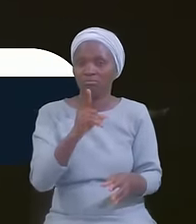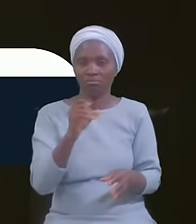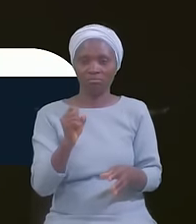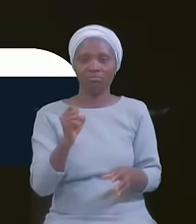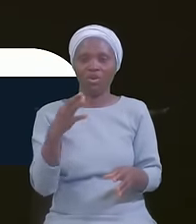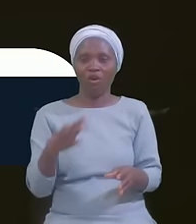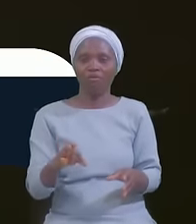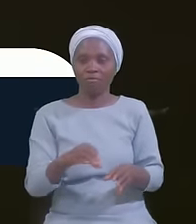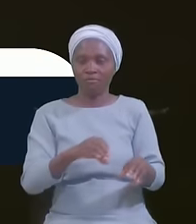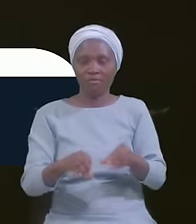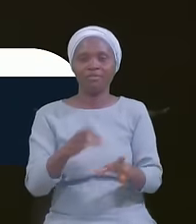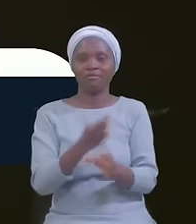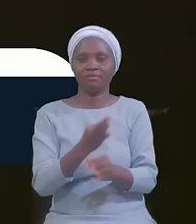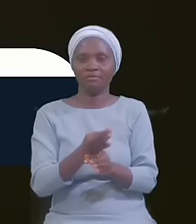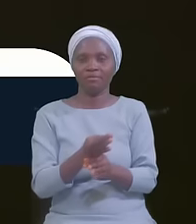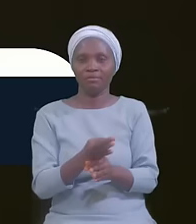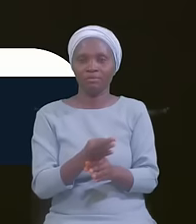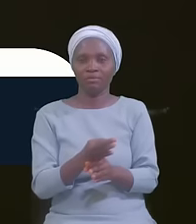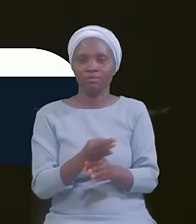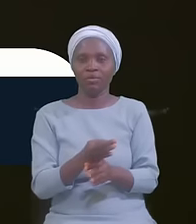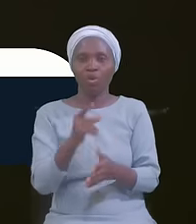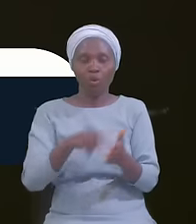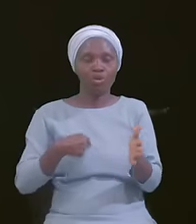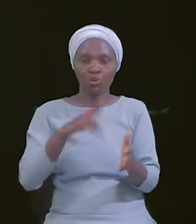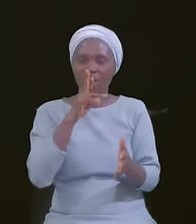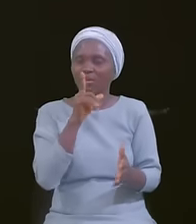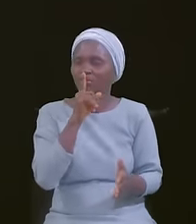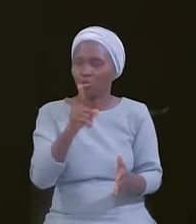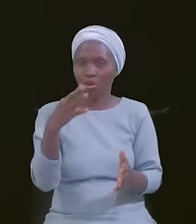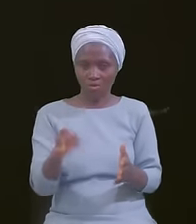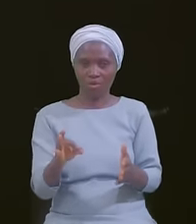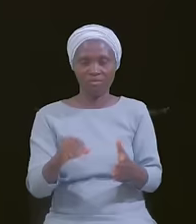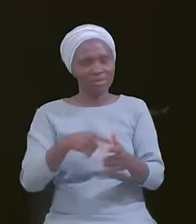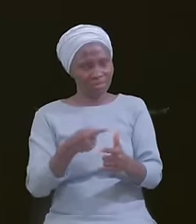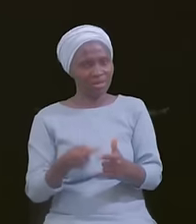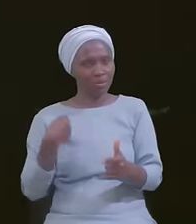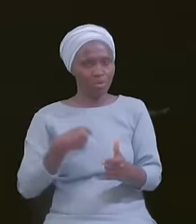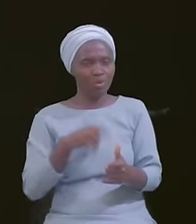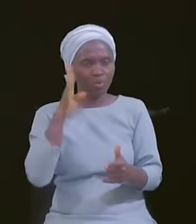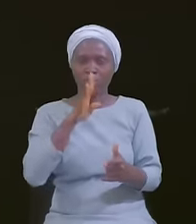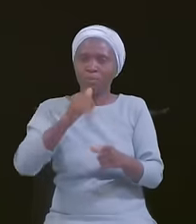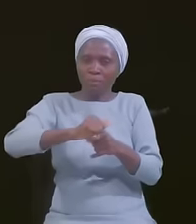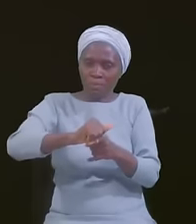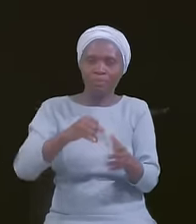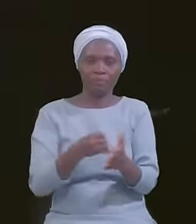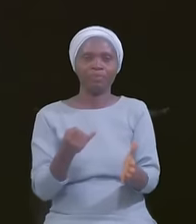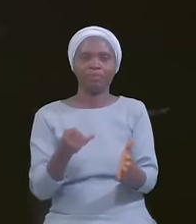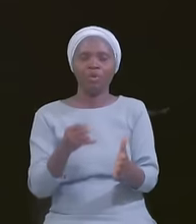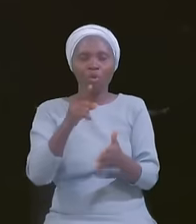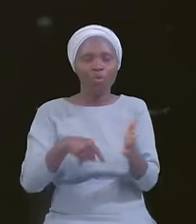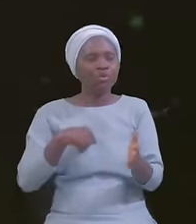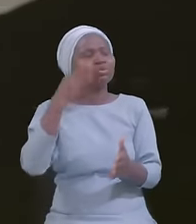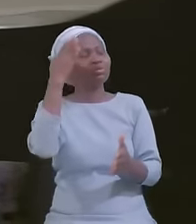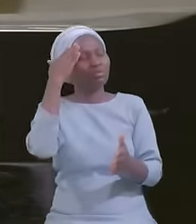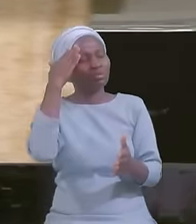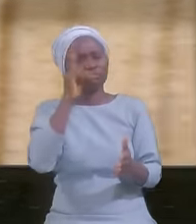sure of, what we are sure of, we act out. What we really know that we know,